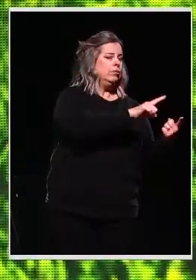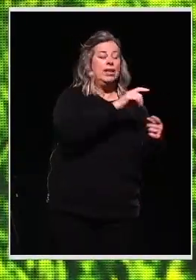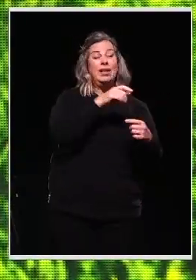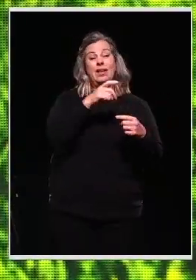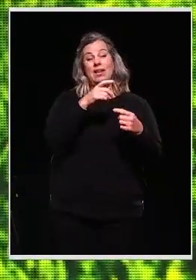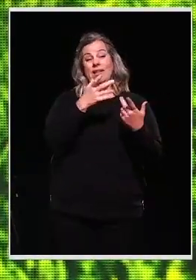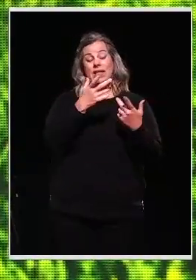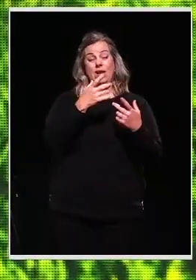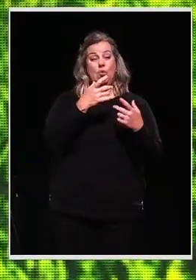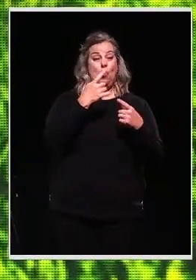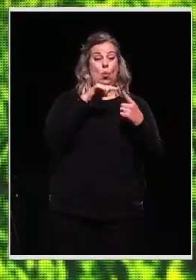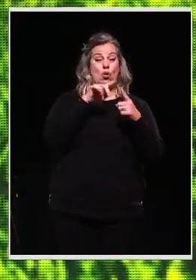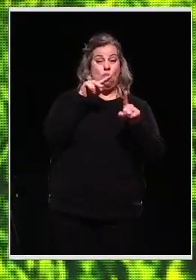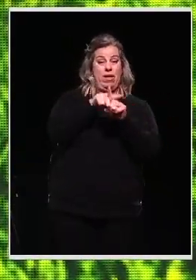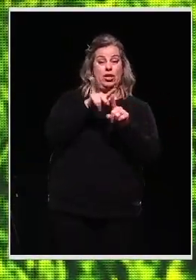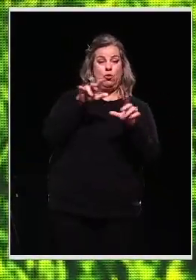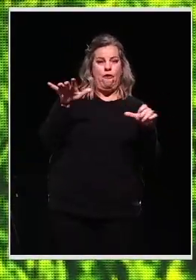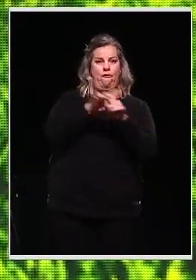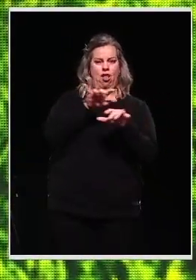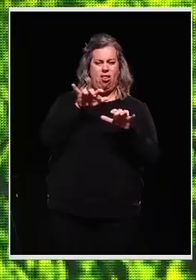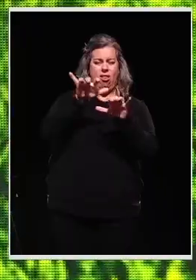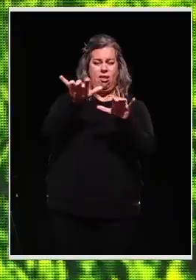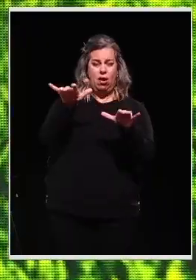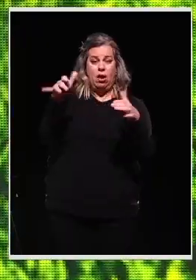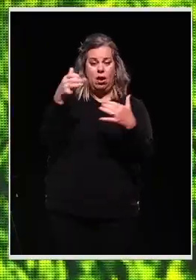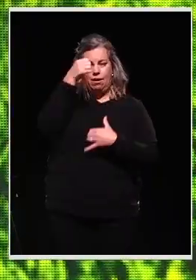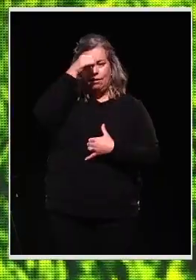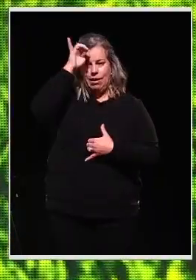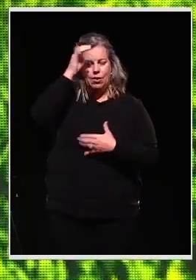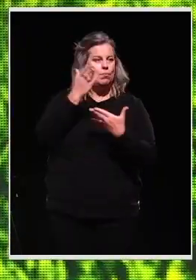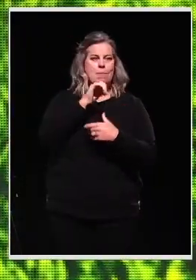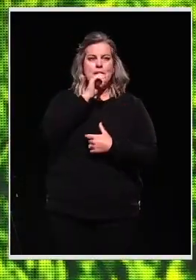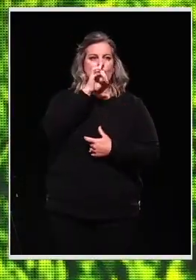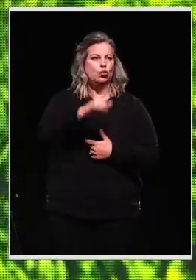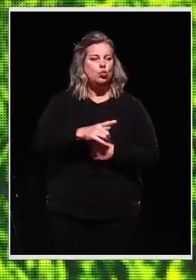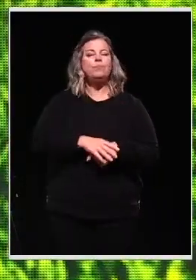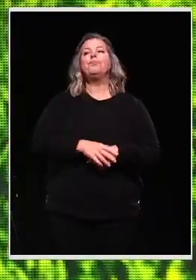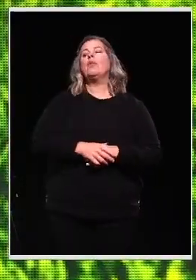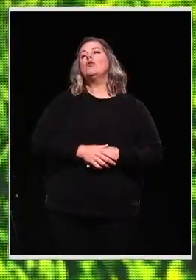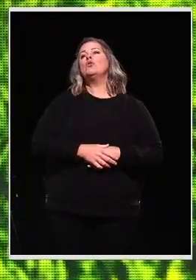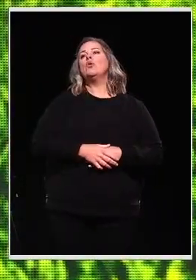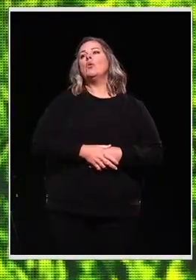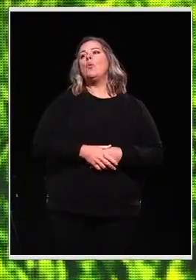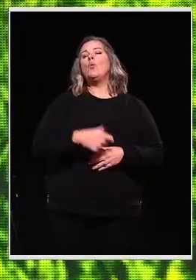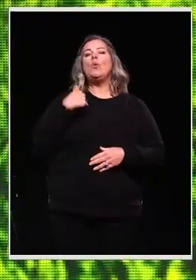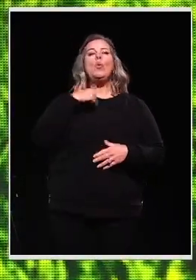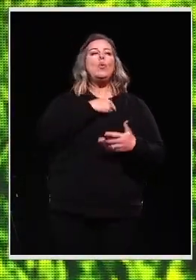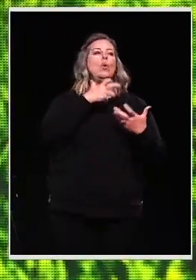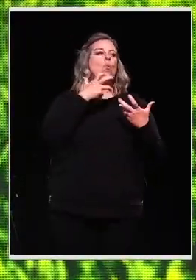go to entire herds. So I think our job as a university is really be autocatalytic with the